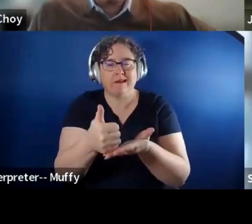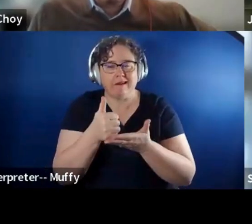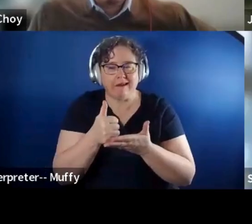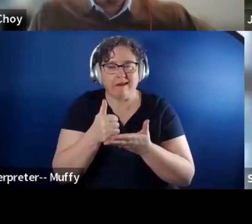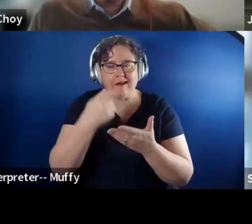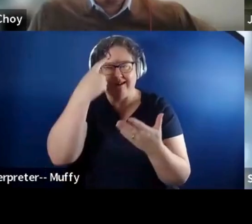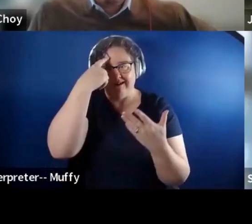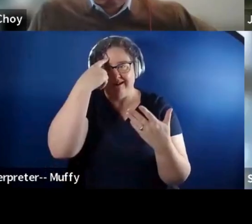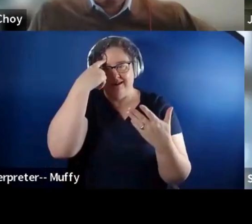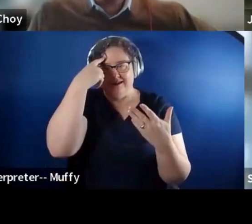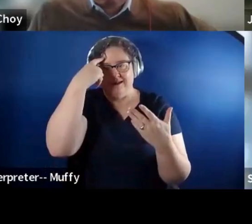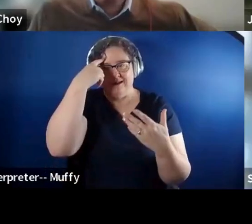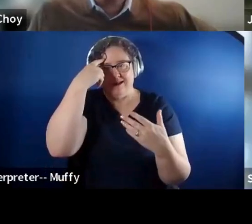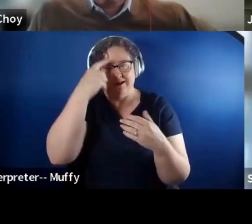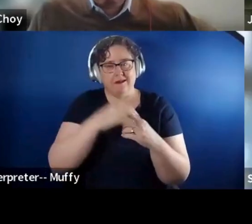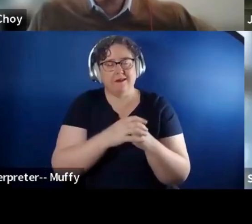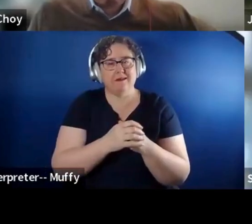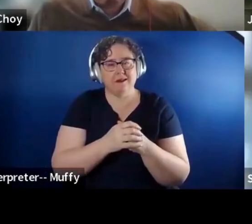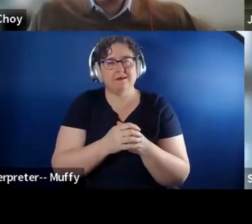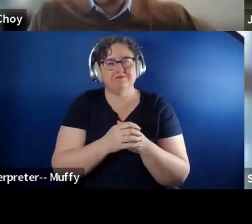mental. You